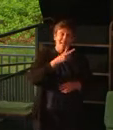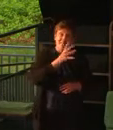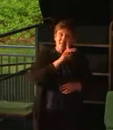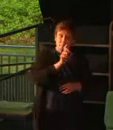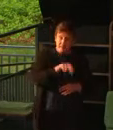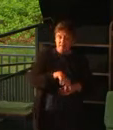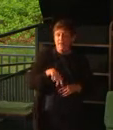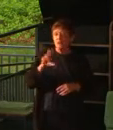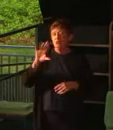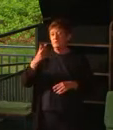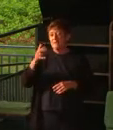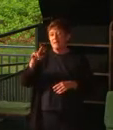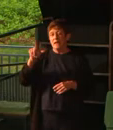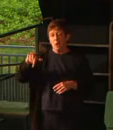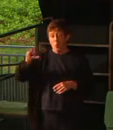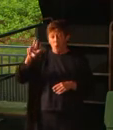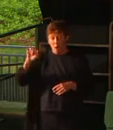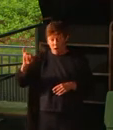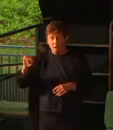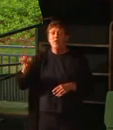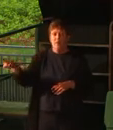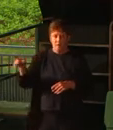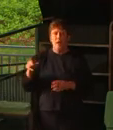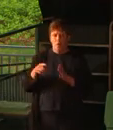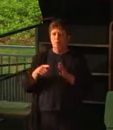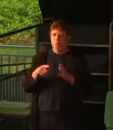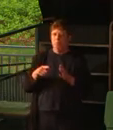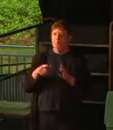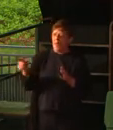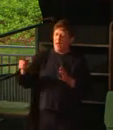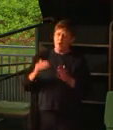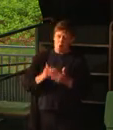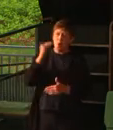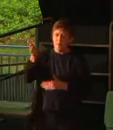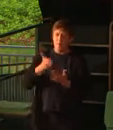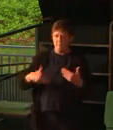Lacroix, who are the definition of going above and beyond.